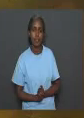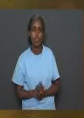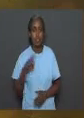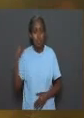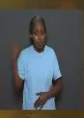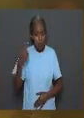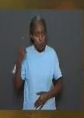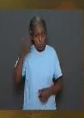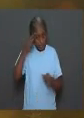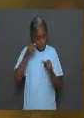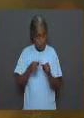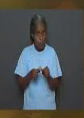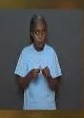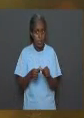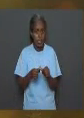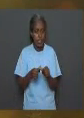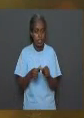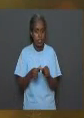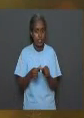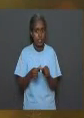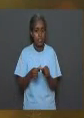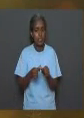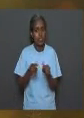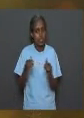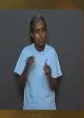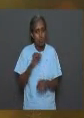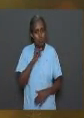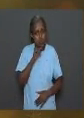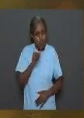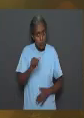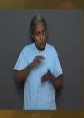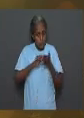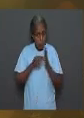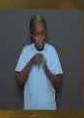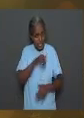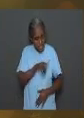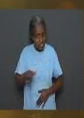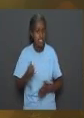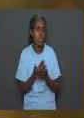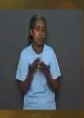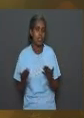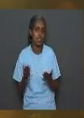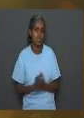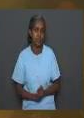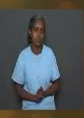Always remember that they do not mean the same thing.